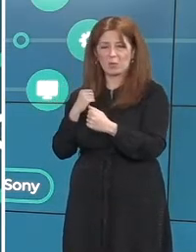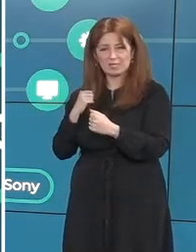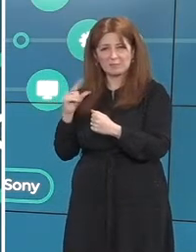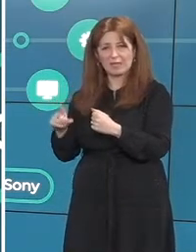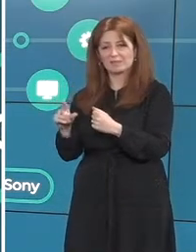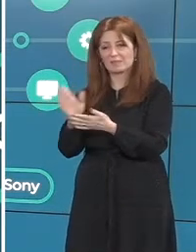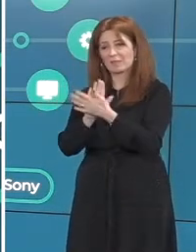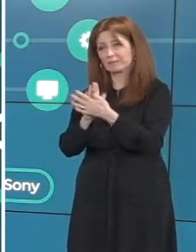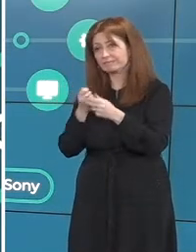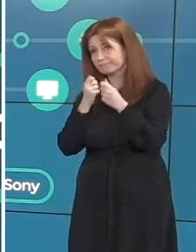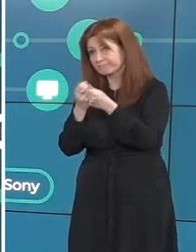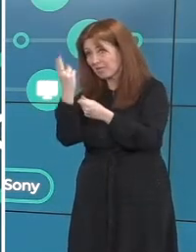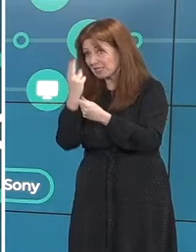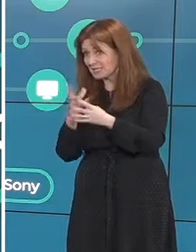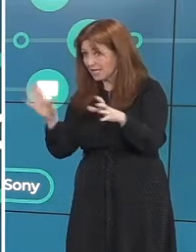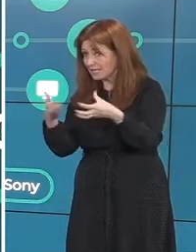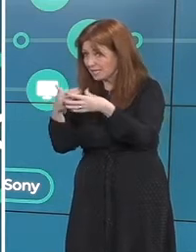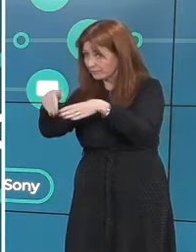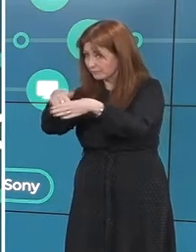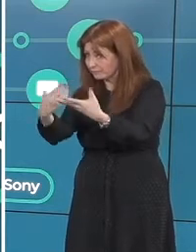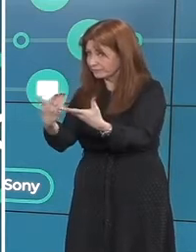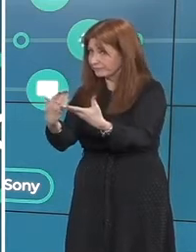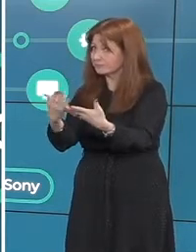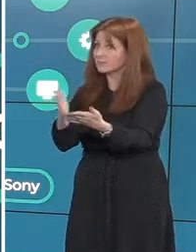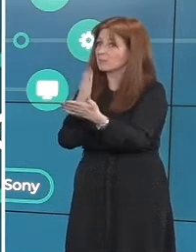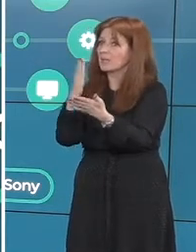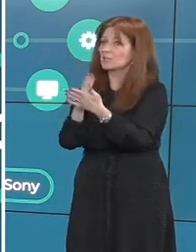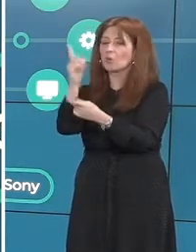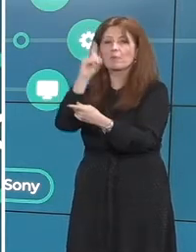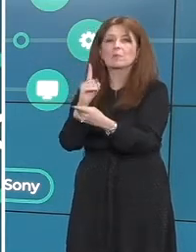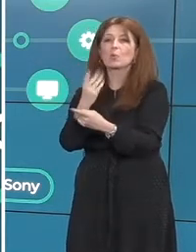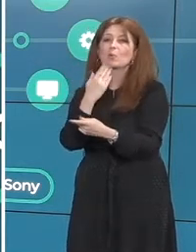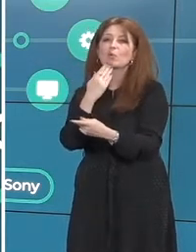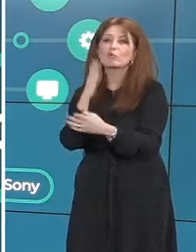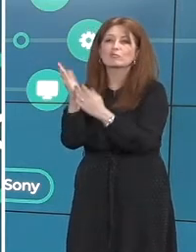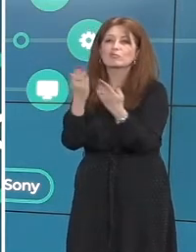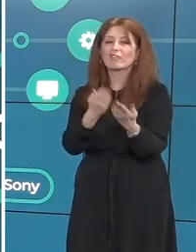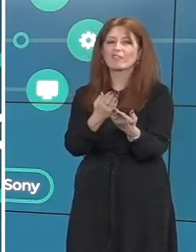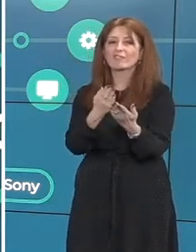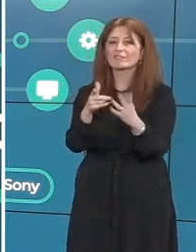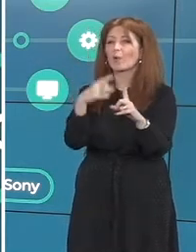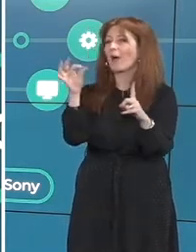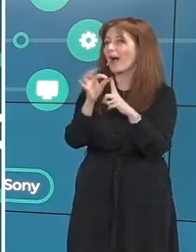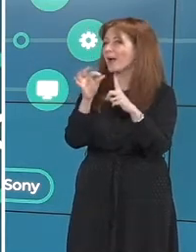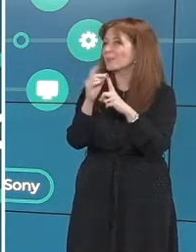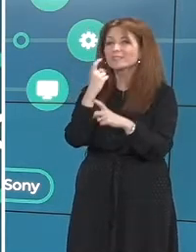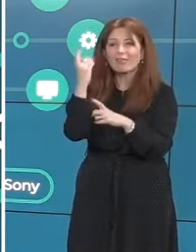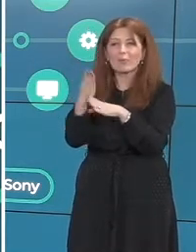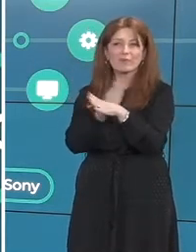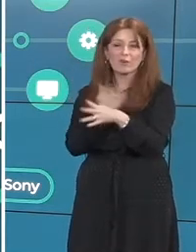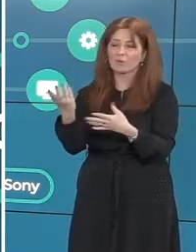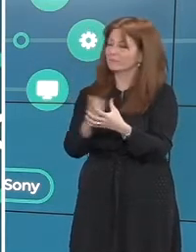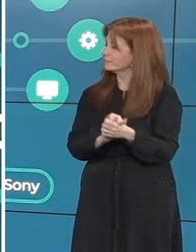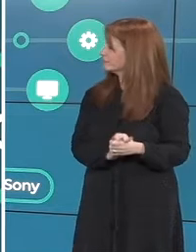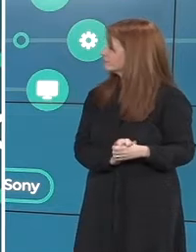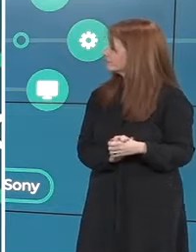into the design team and make sure they understand how people are using the service or the application that we hadn't thought of. Mm-hmm. So we bring the